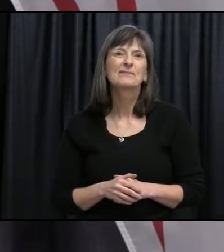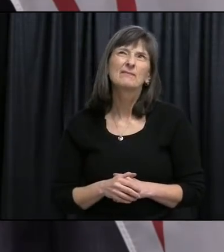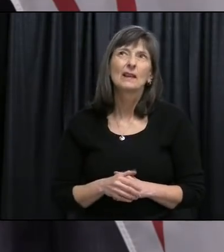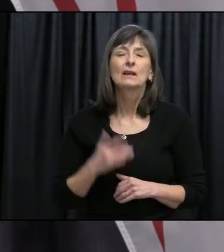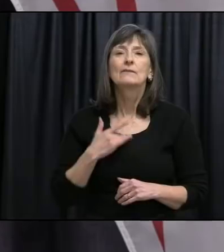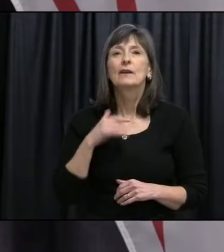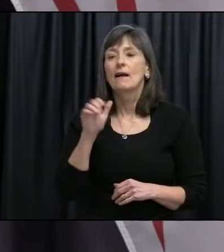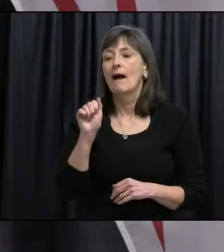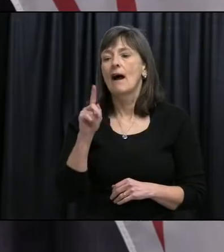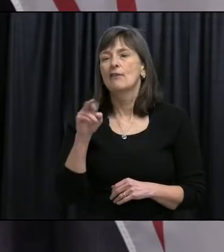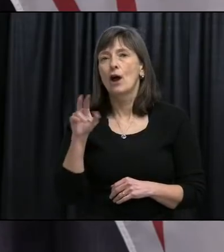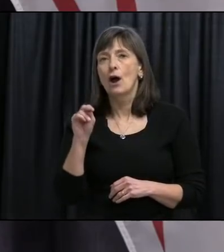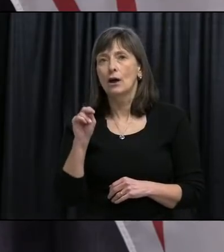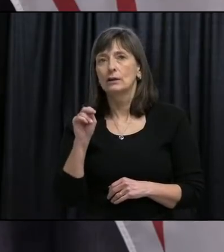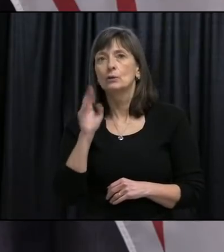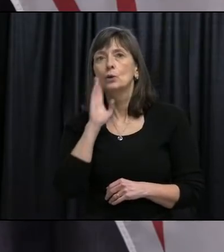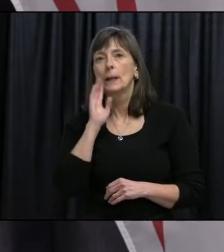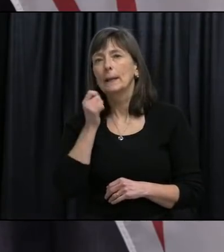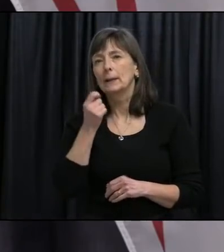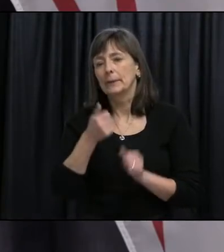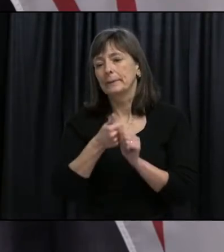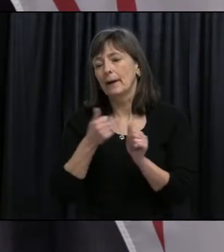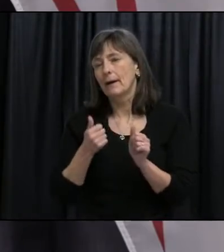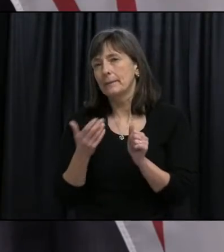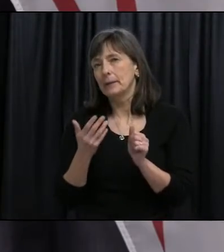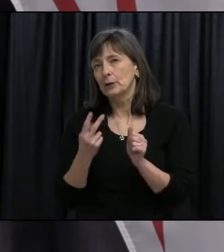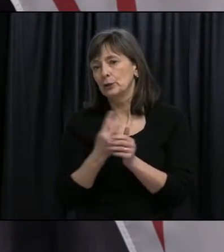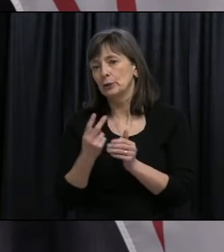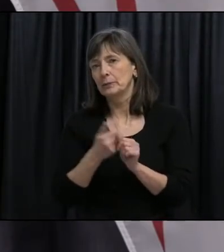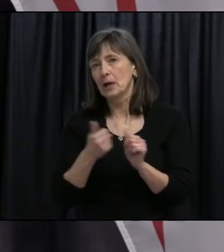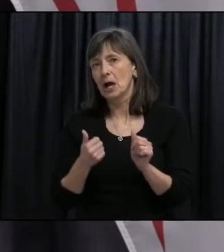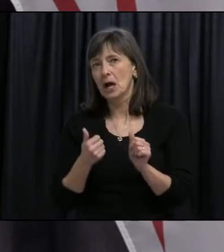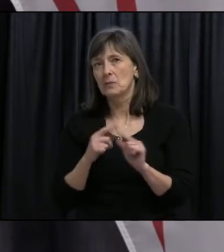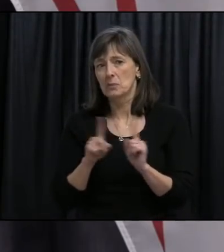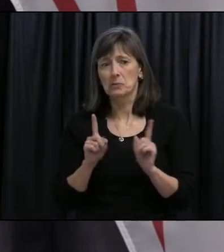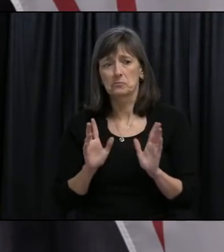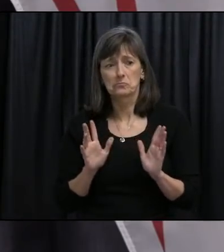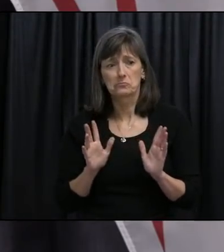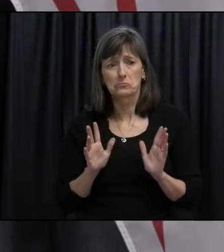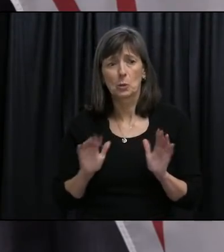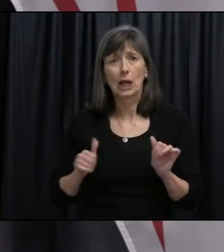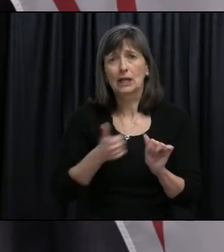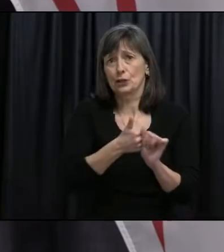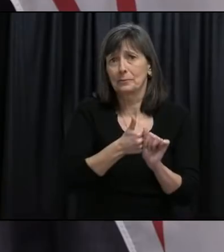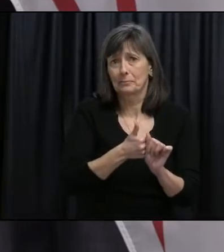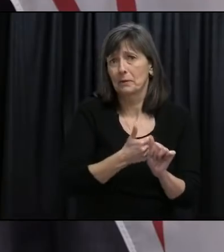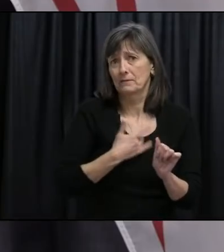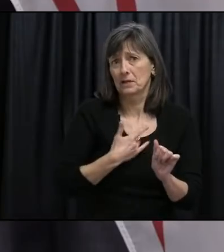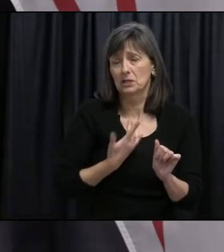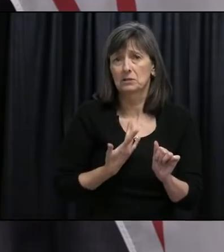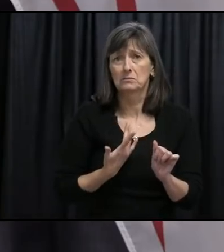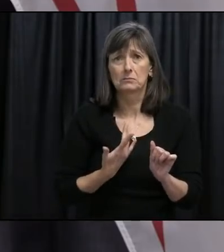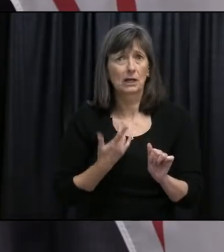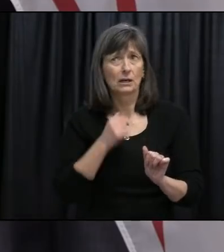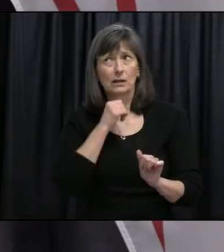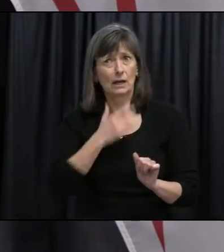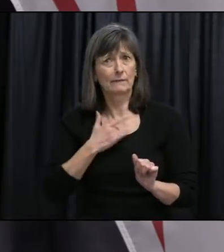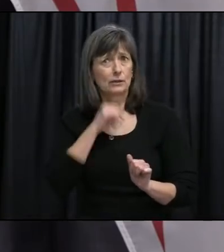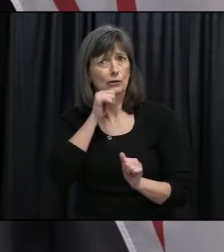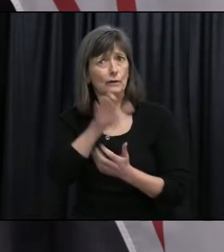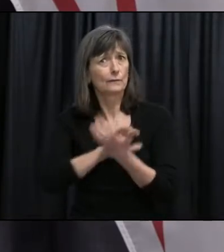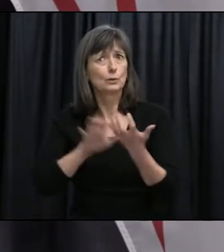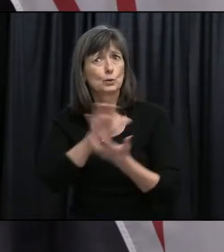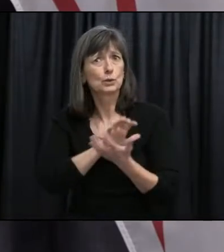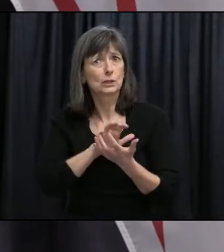we'll, I don't think, I haven't heard that it's been confusing. I think most people understand. We've given a clear cutoff of